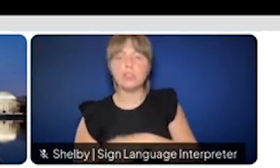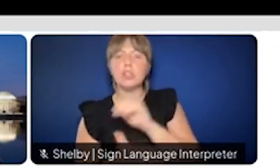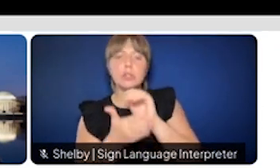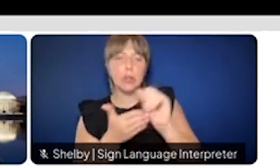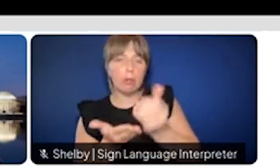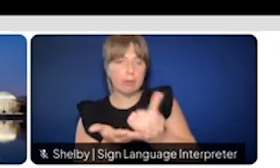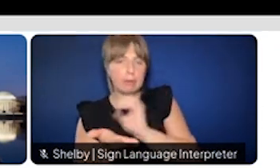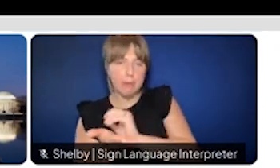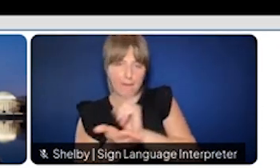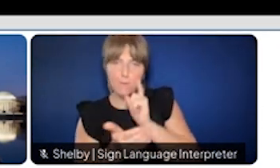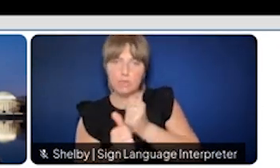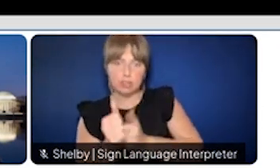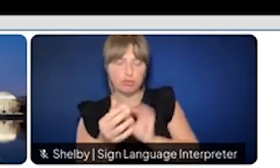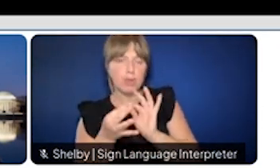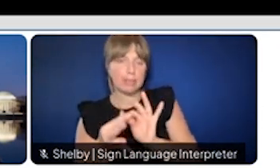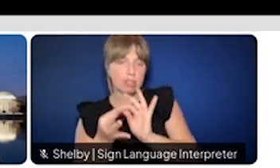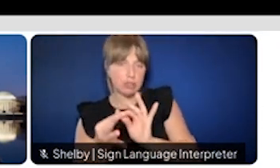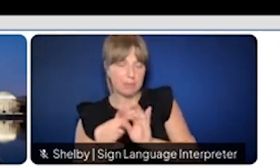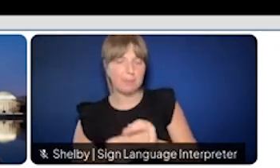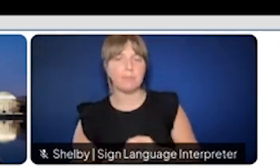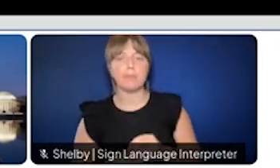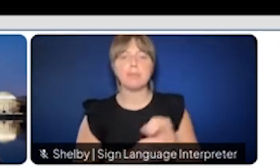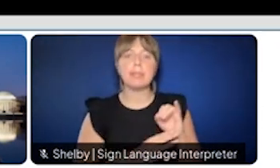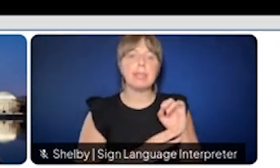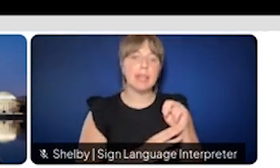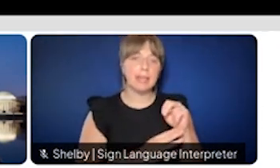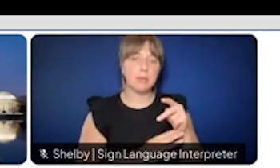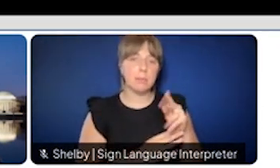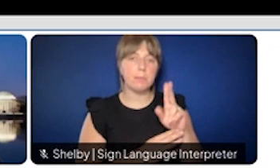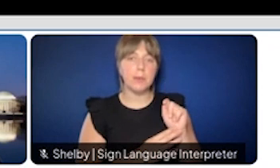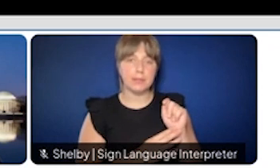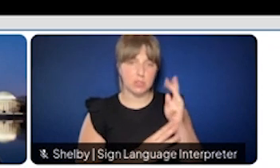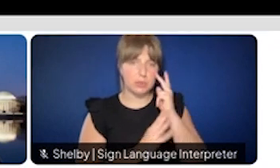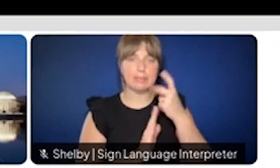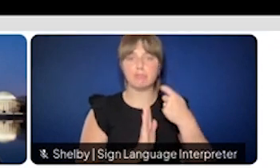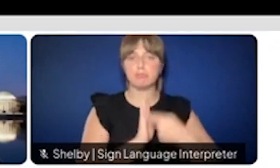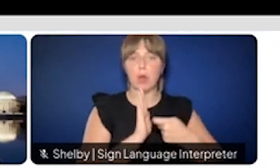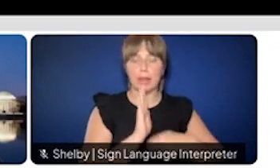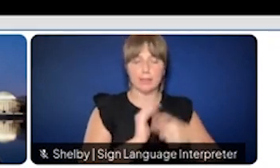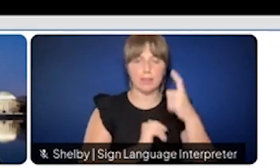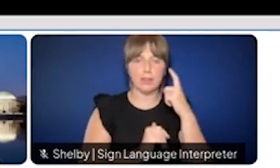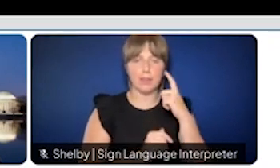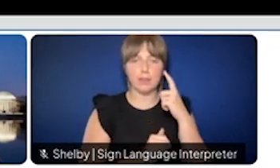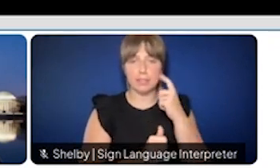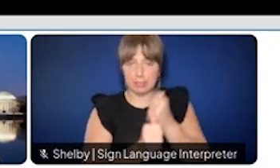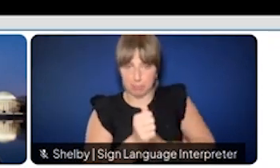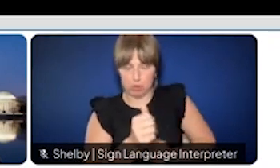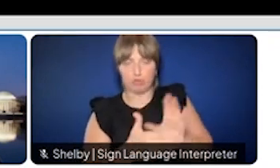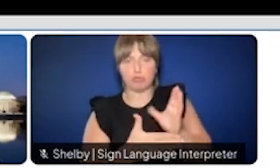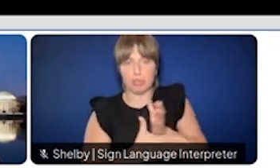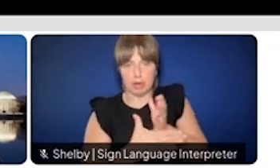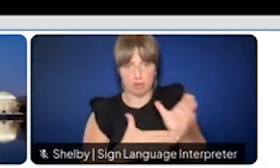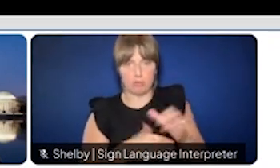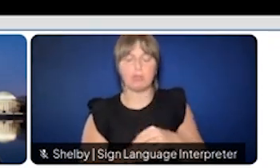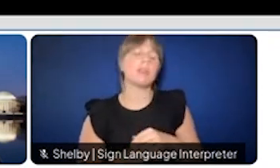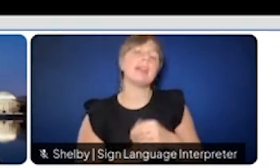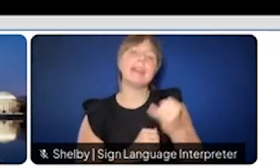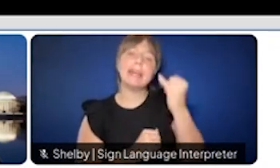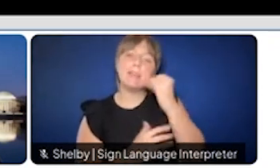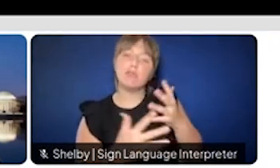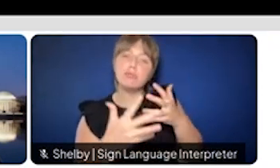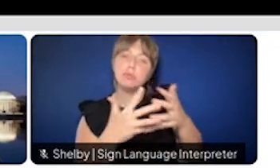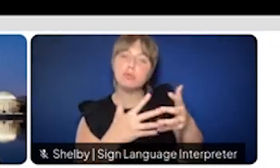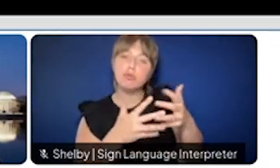relationship. For inputs, the first one you'll see is price per share. So anything with a gray background is an